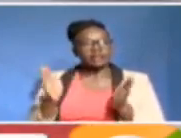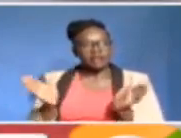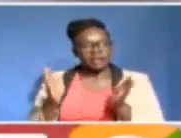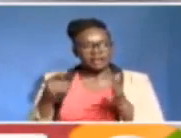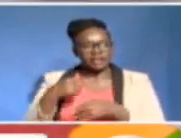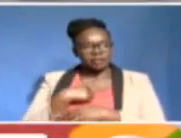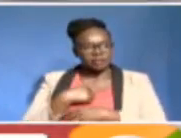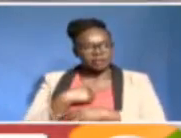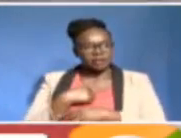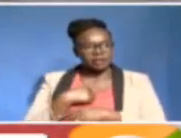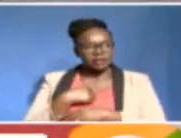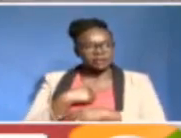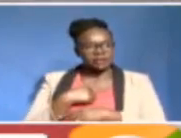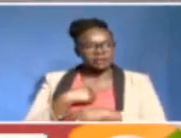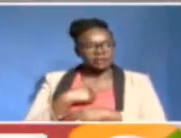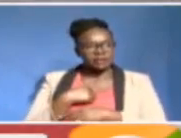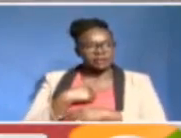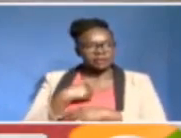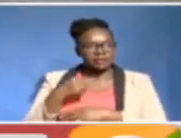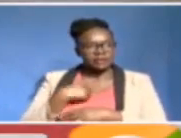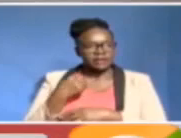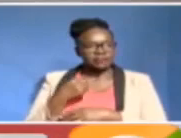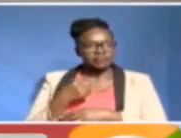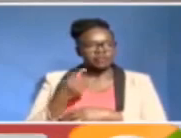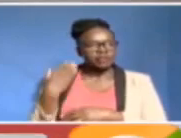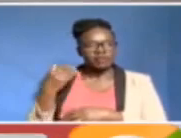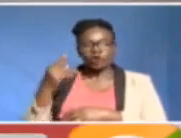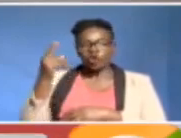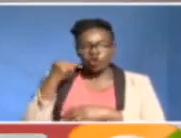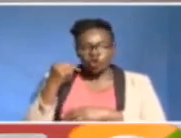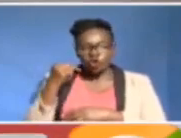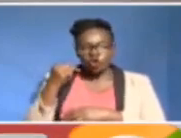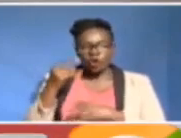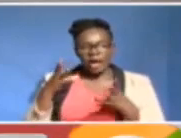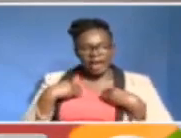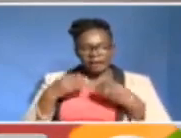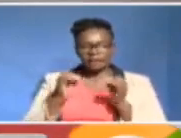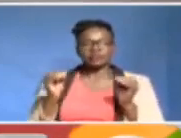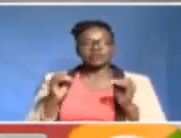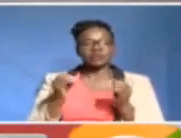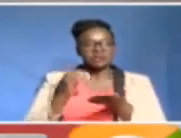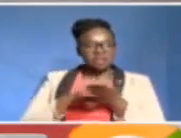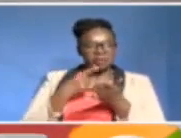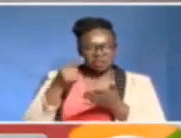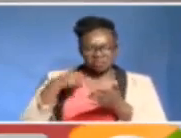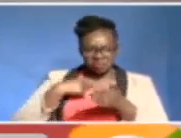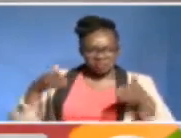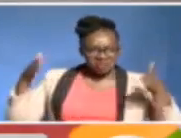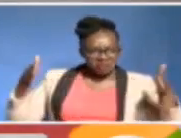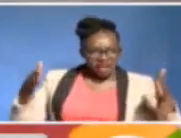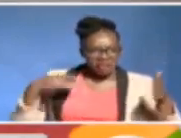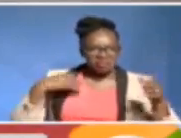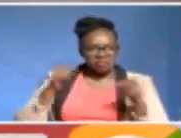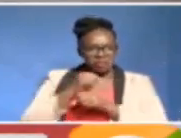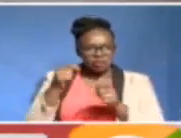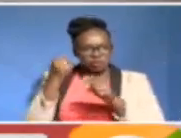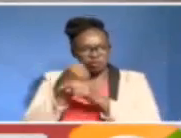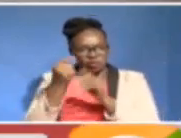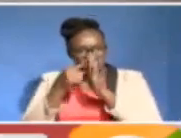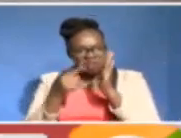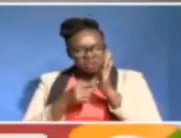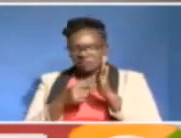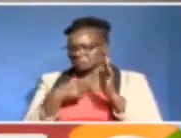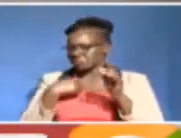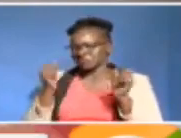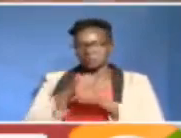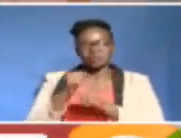like, I never used to take no for an answer. You can't tell me I'm fat and I can't do this, because I was always the fat kid. I was the